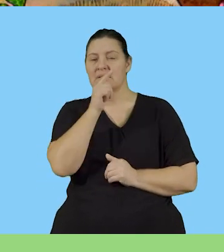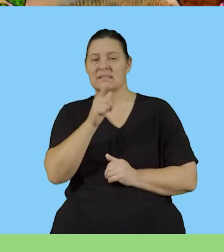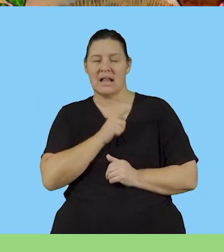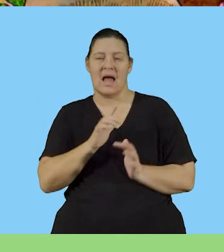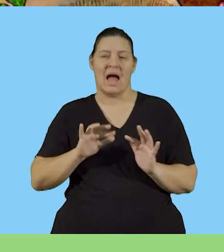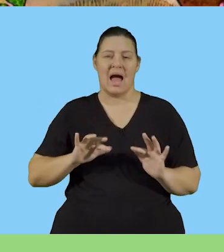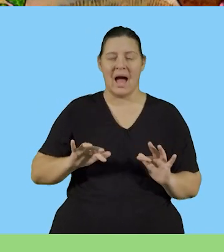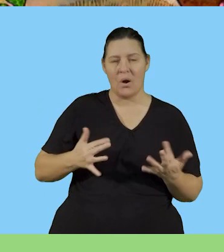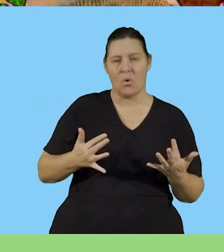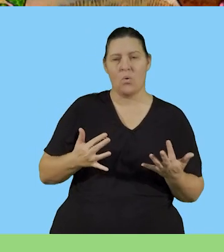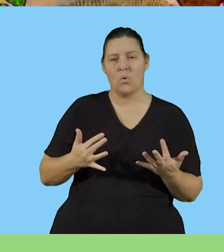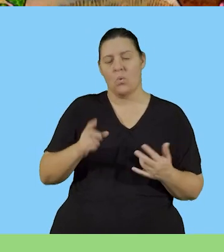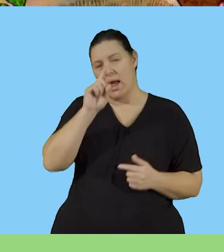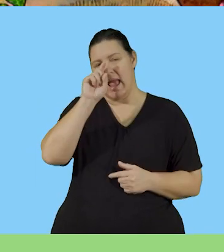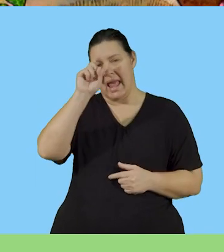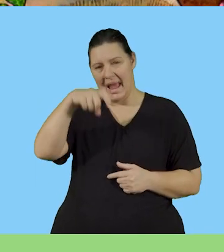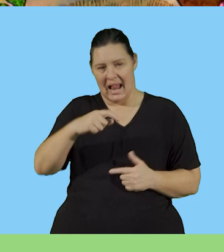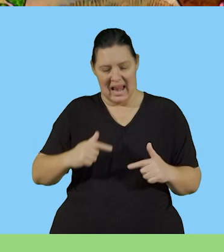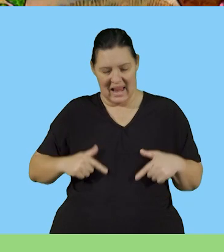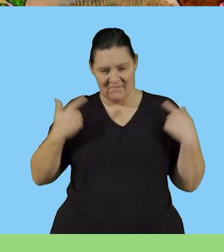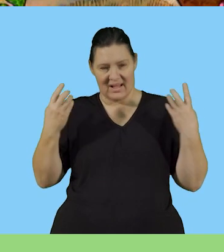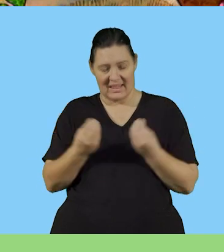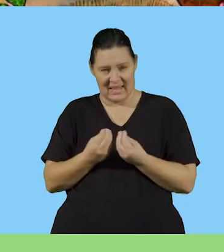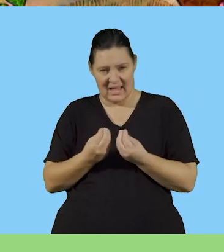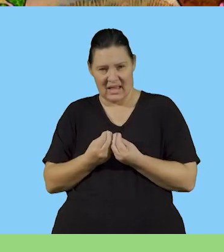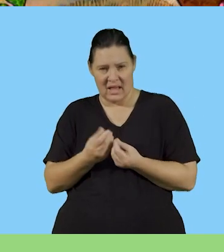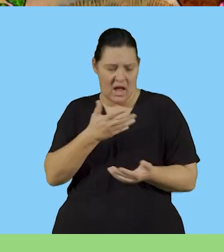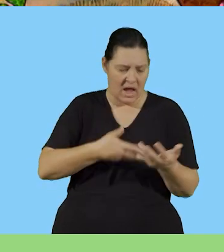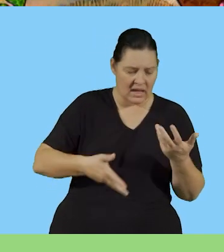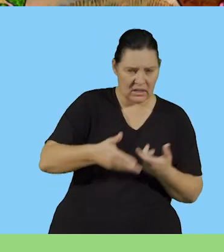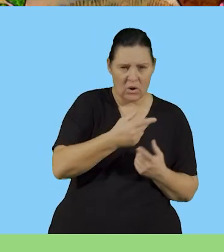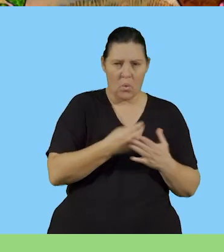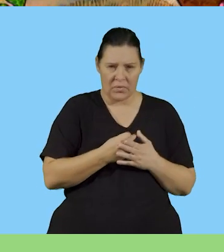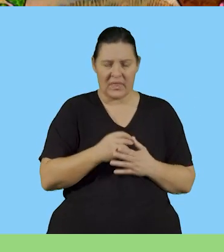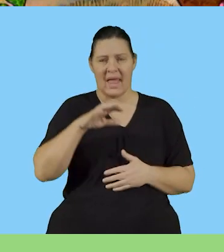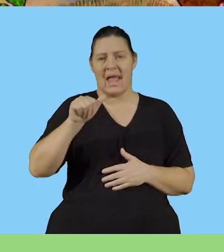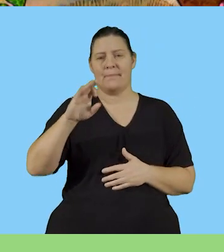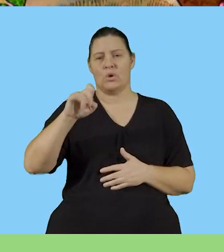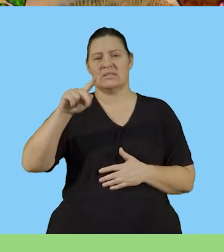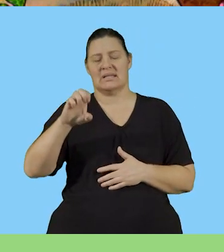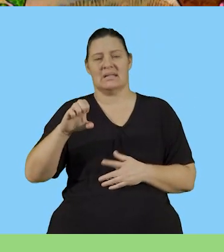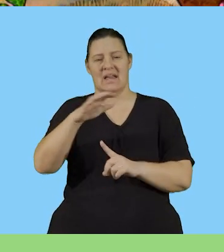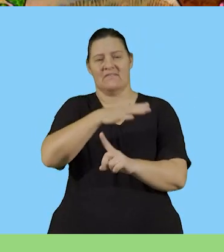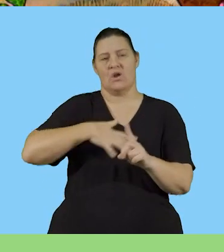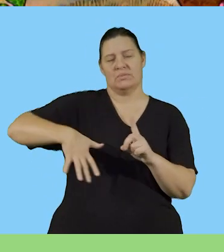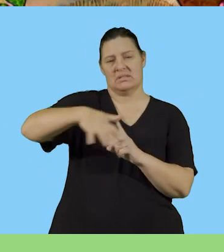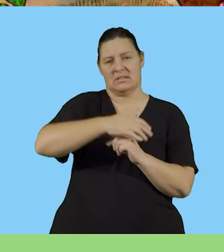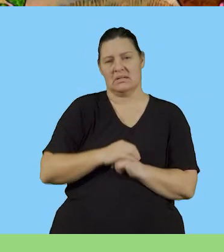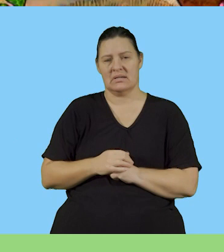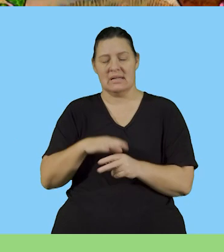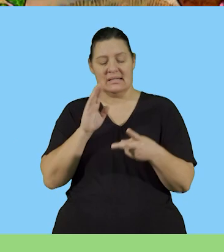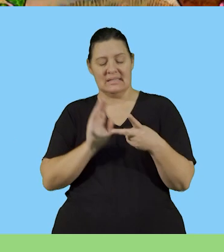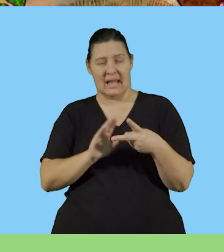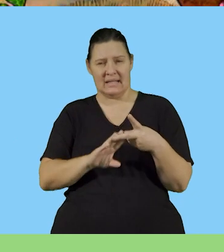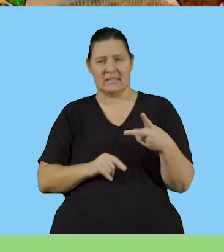me, how is this eagle, which is a living organism, interacting with the abiotic environment? The